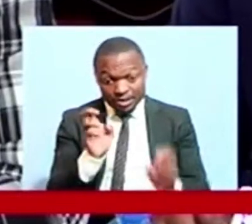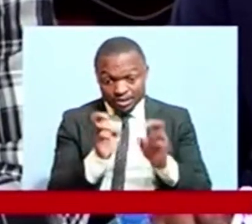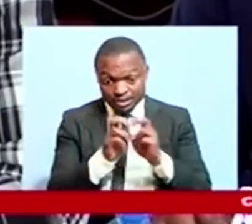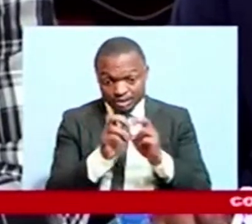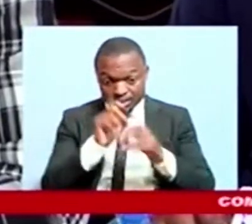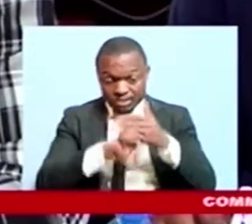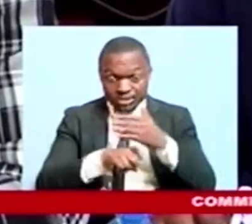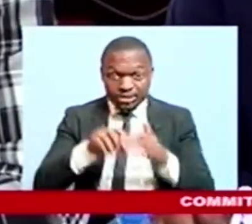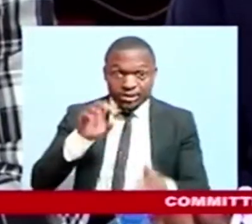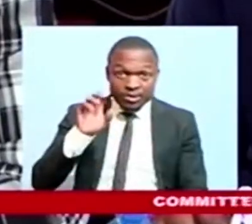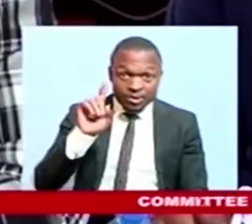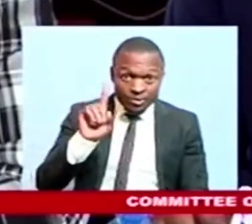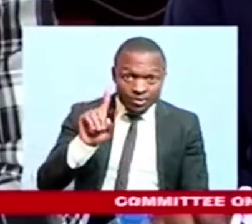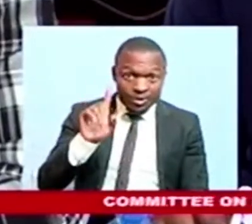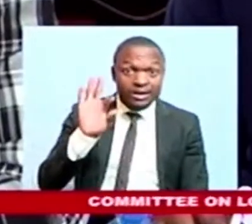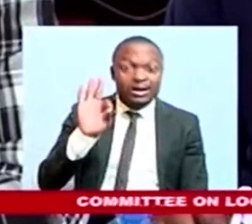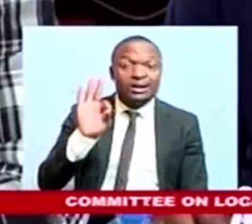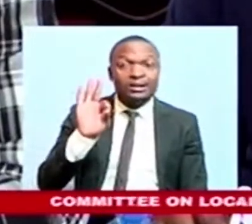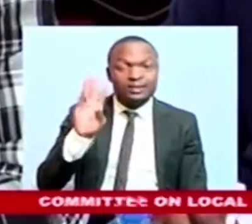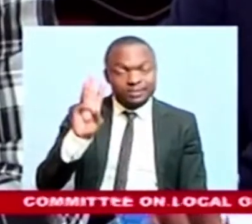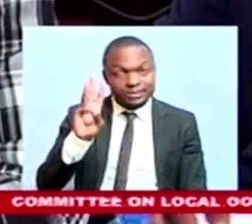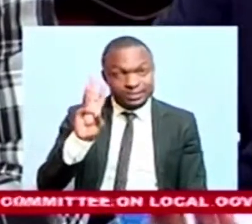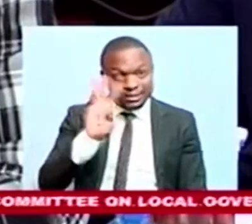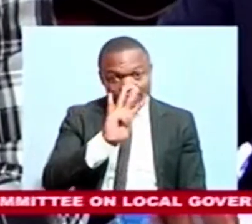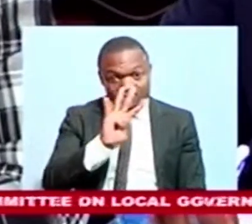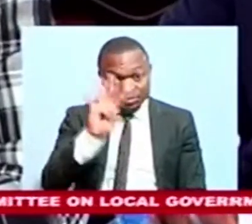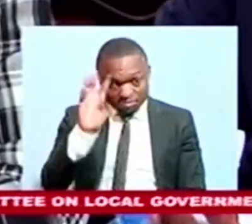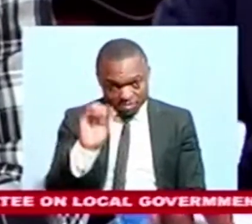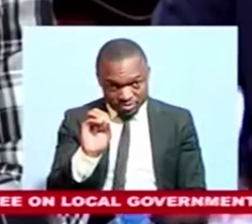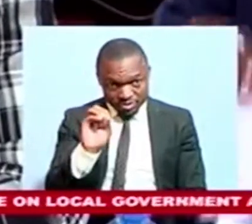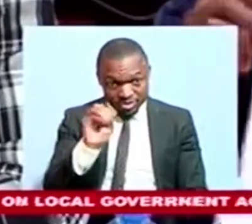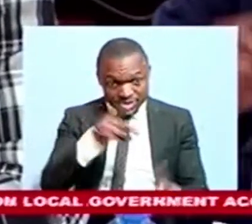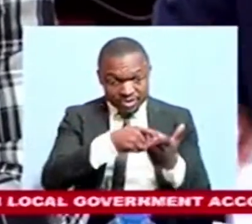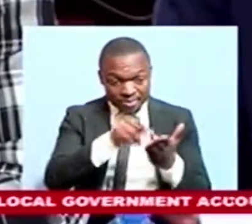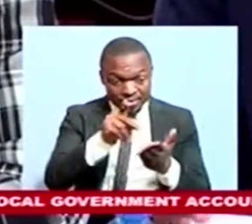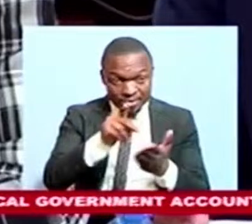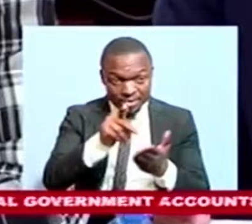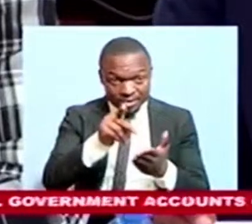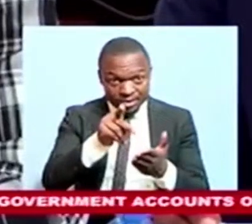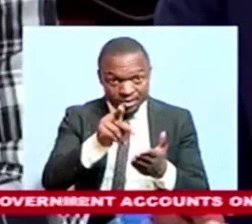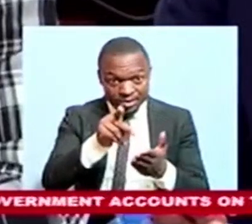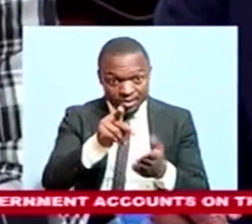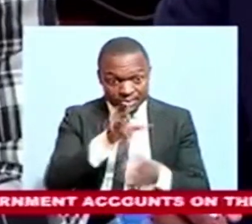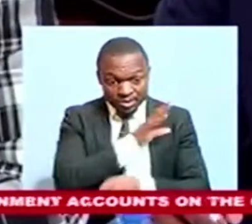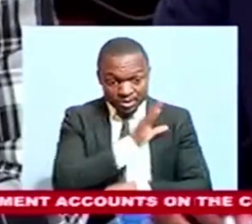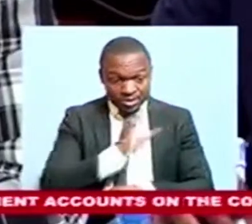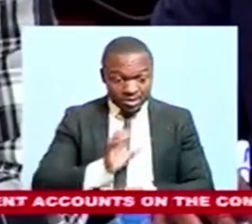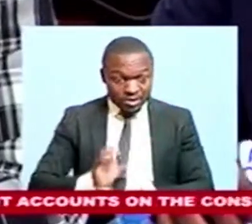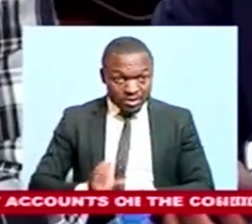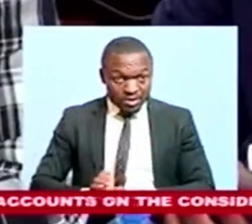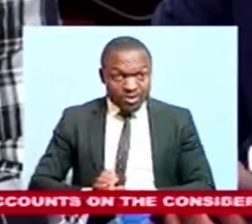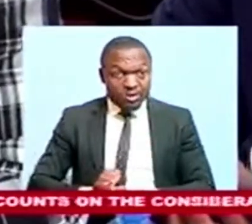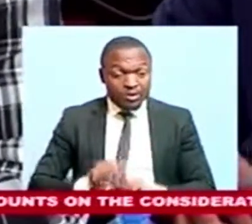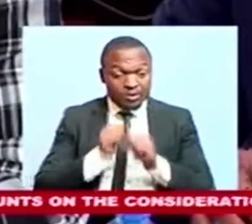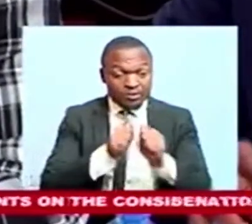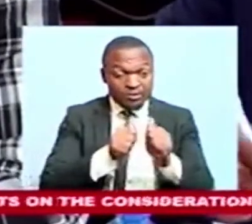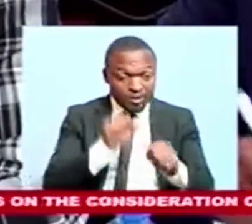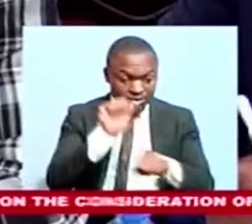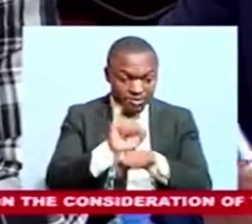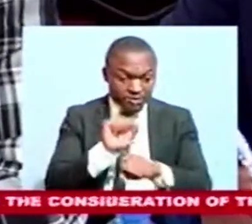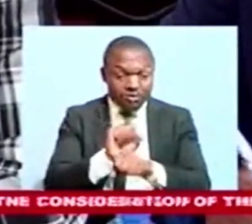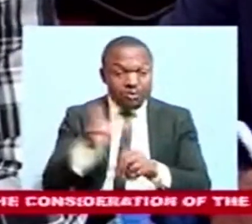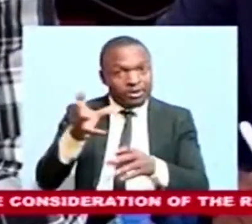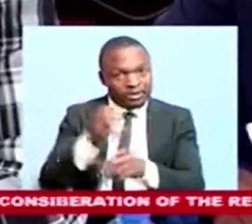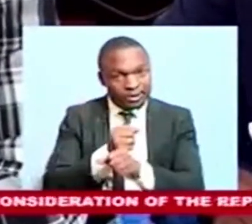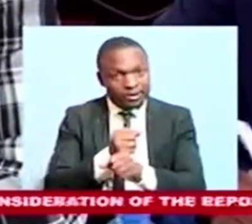was 196,440. So the payment made to the contractor was according to the works done. Then the milestone that he had